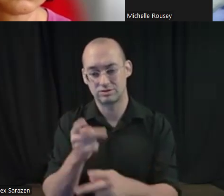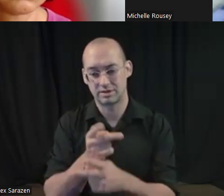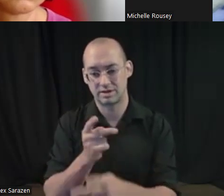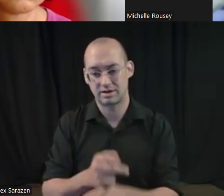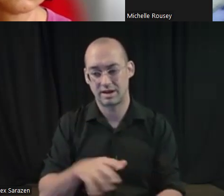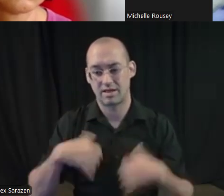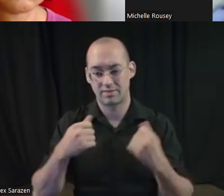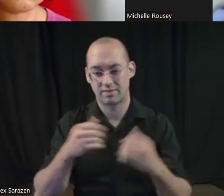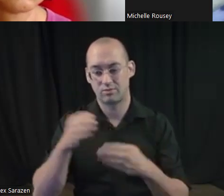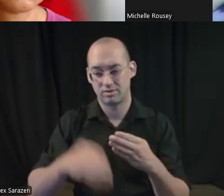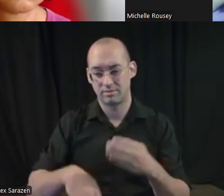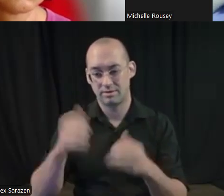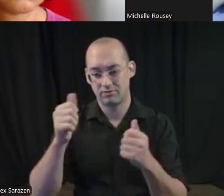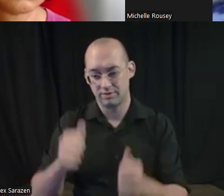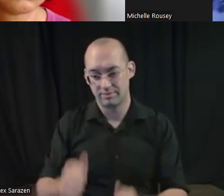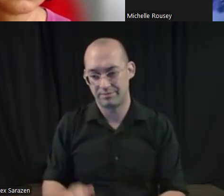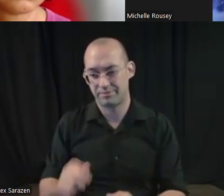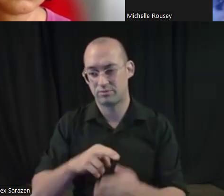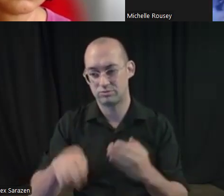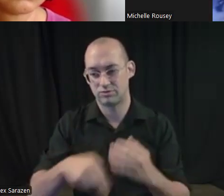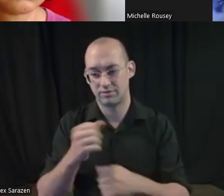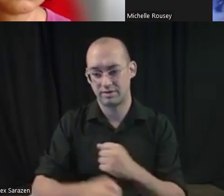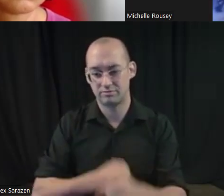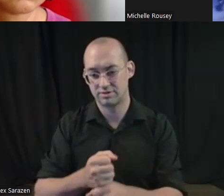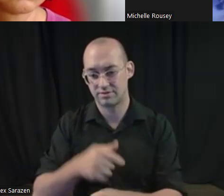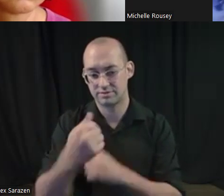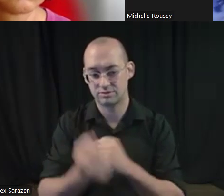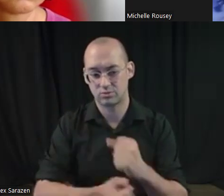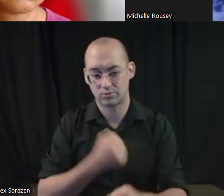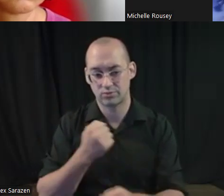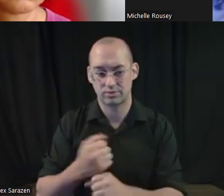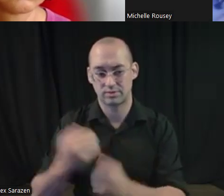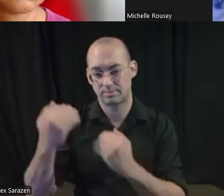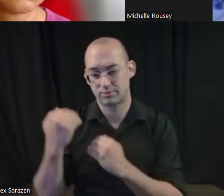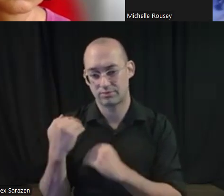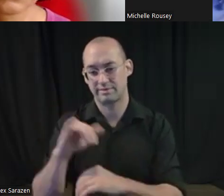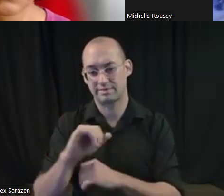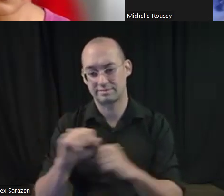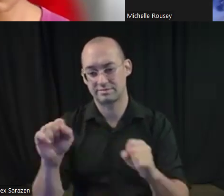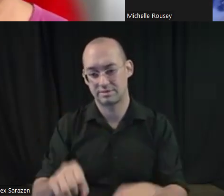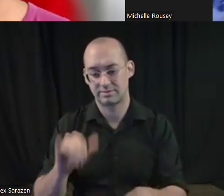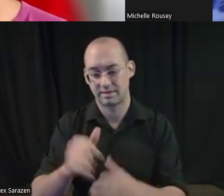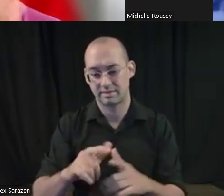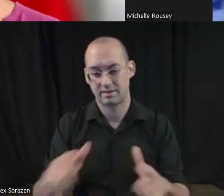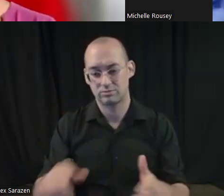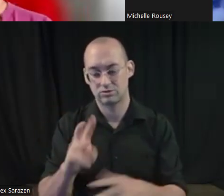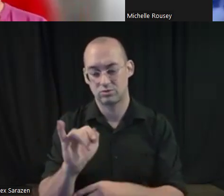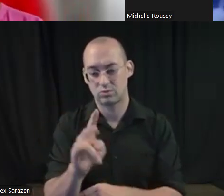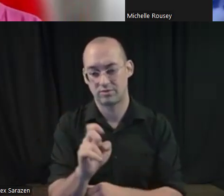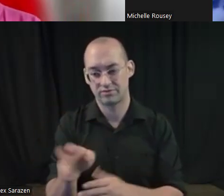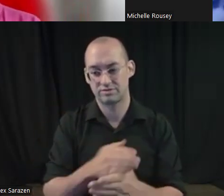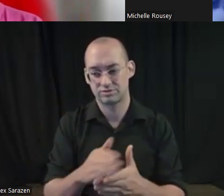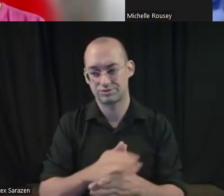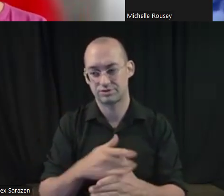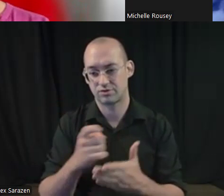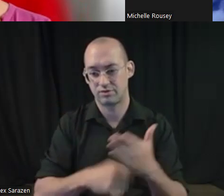deteriorating as a result of years of this work, further burdening these systems. And I want to be clear that this language of waivers and share of cost was language I had to